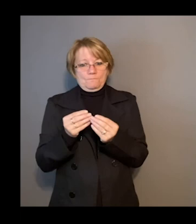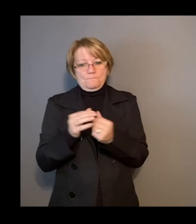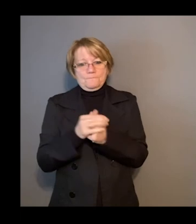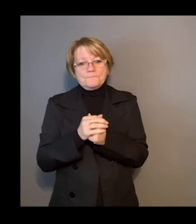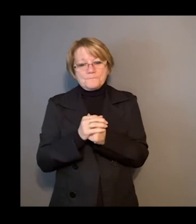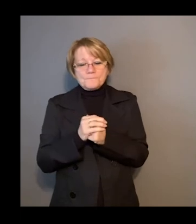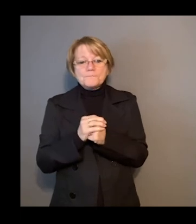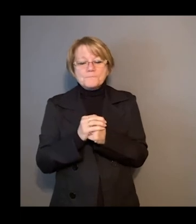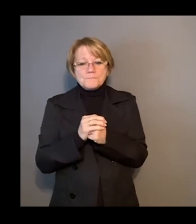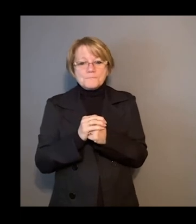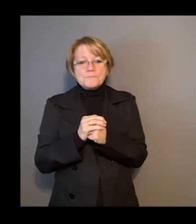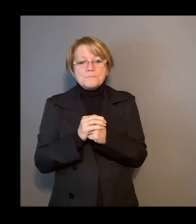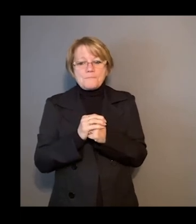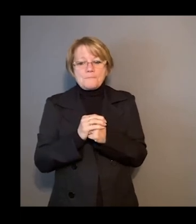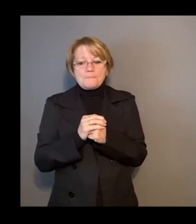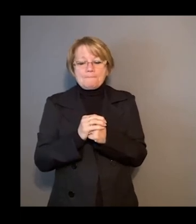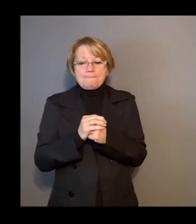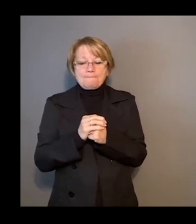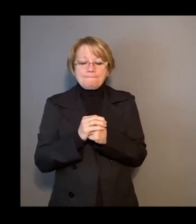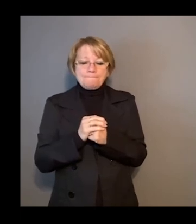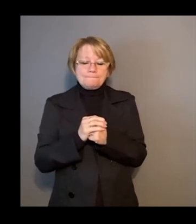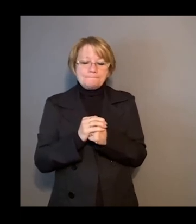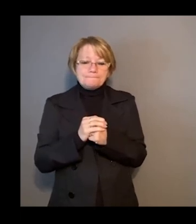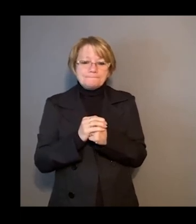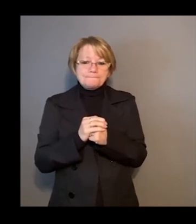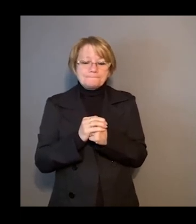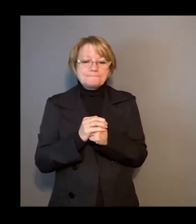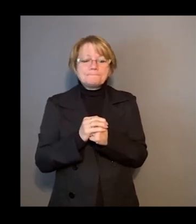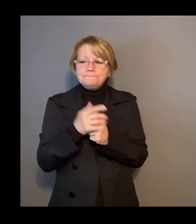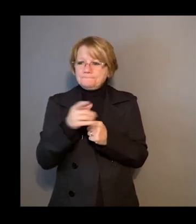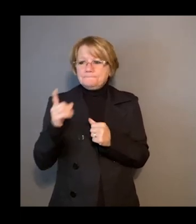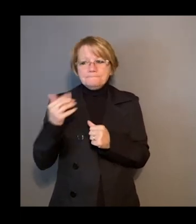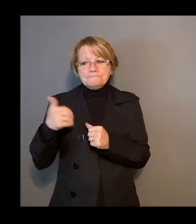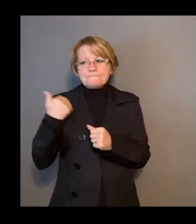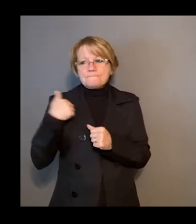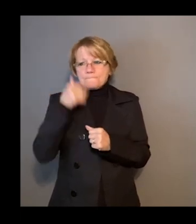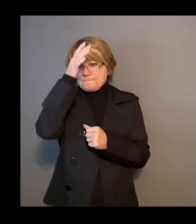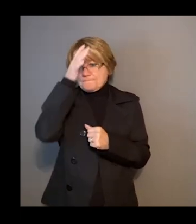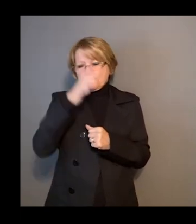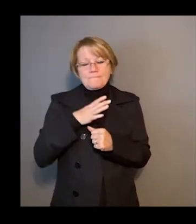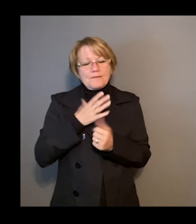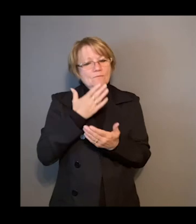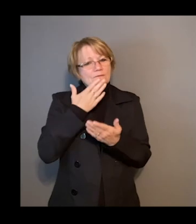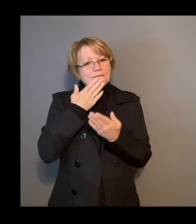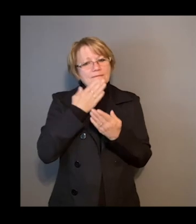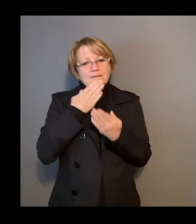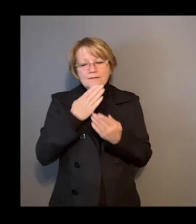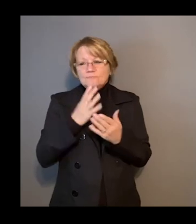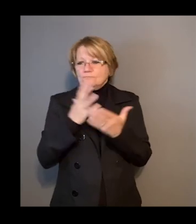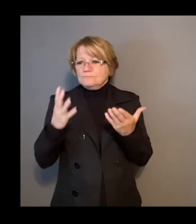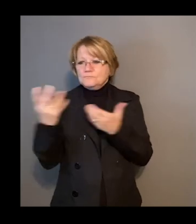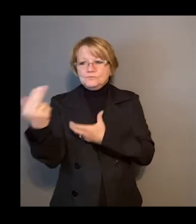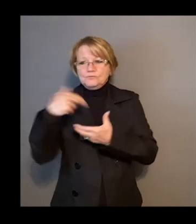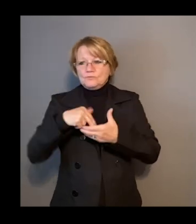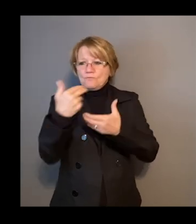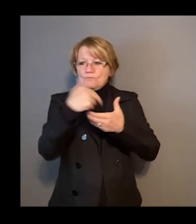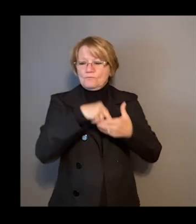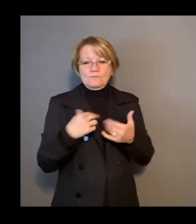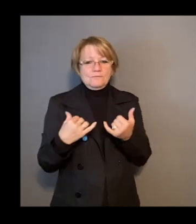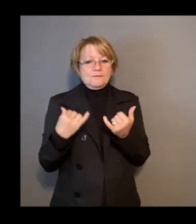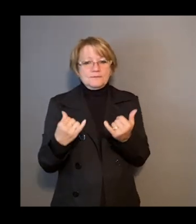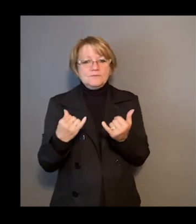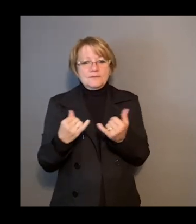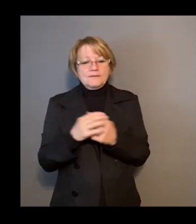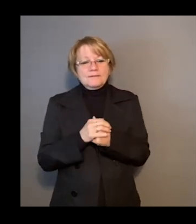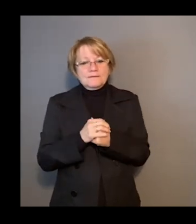thank you young men and gentlemen for joining and being really open and